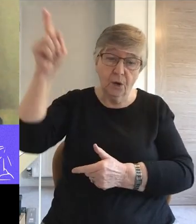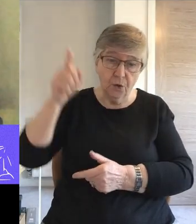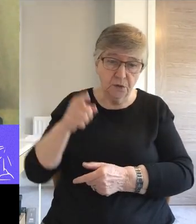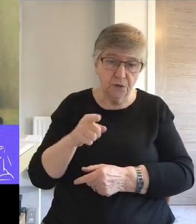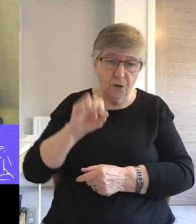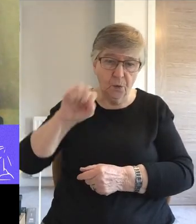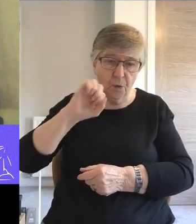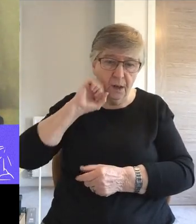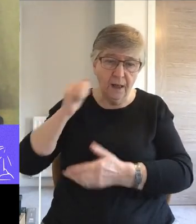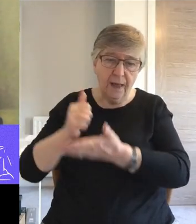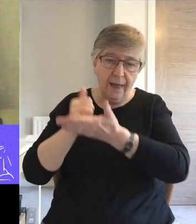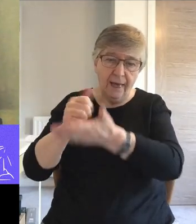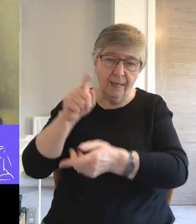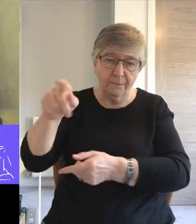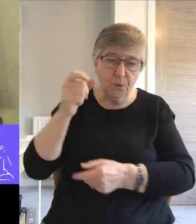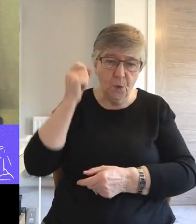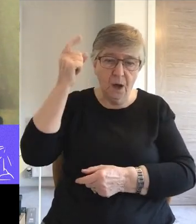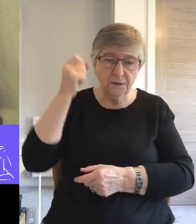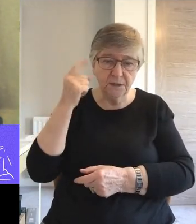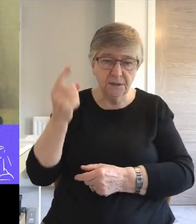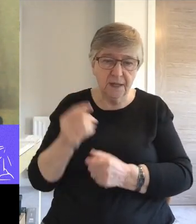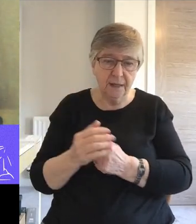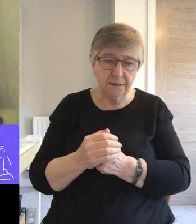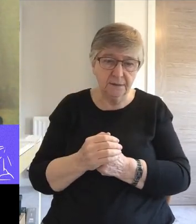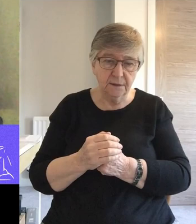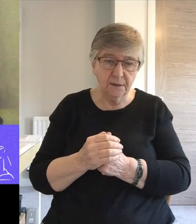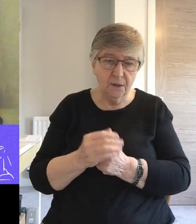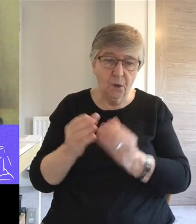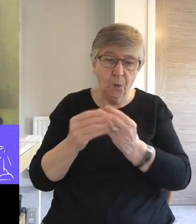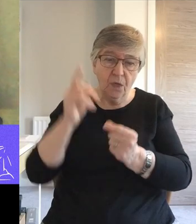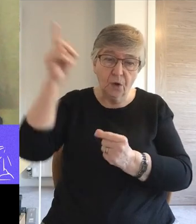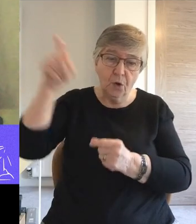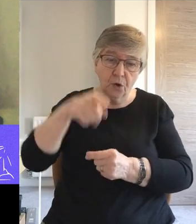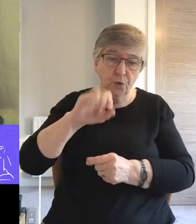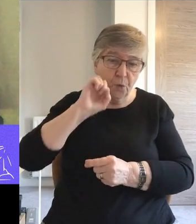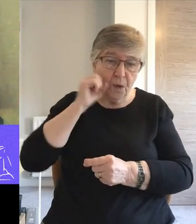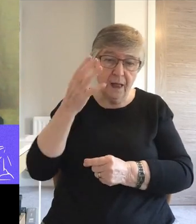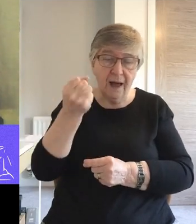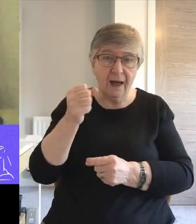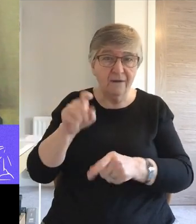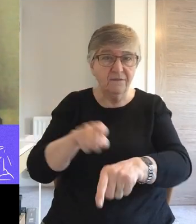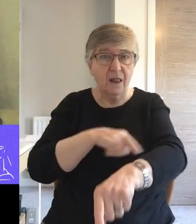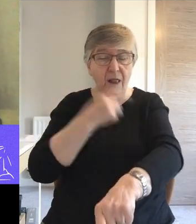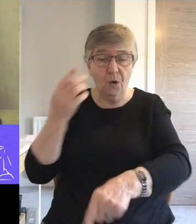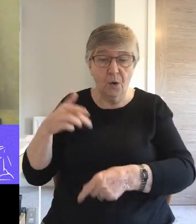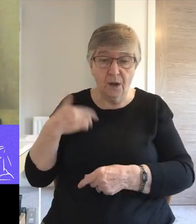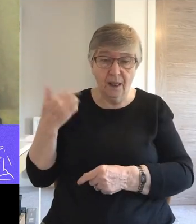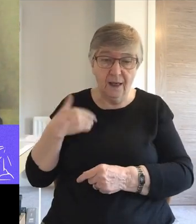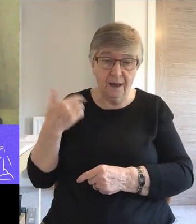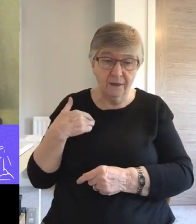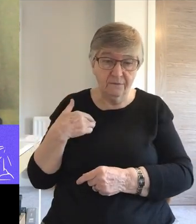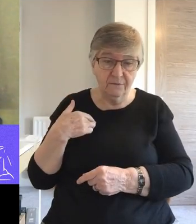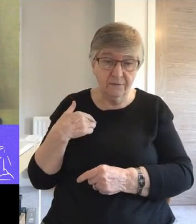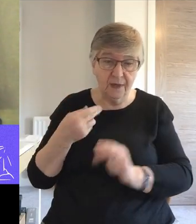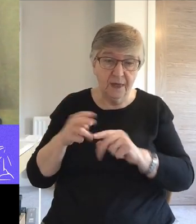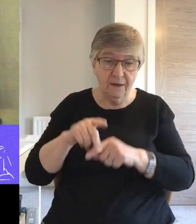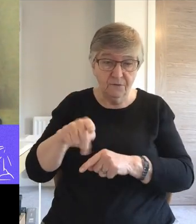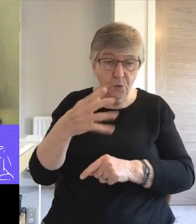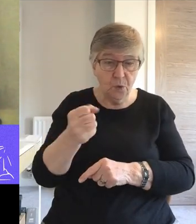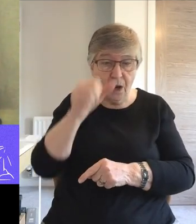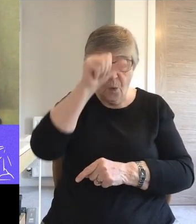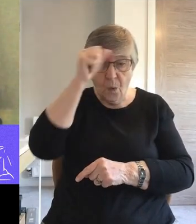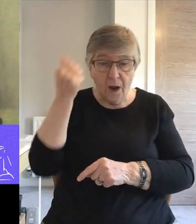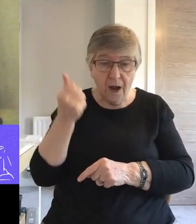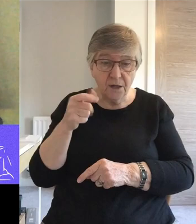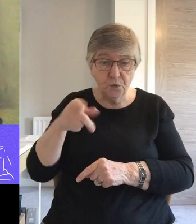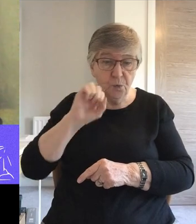understanding. Wisdom will add years to your life. You are the one who will profit if you have